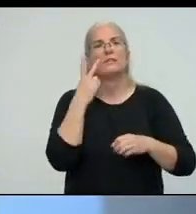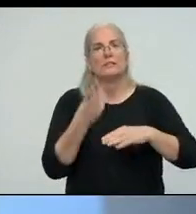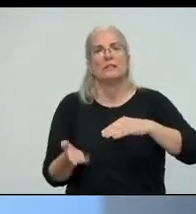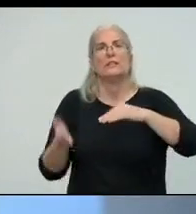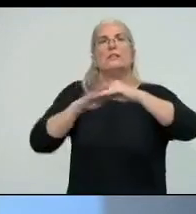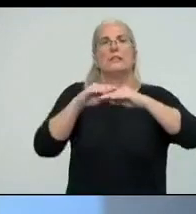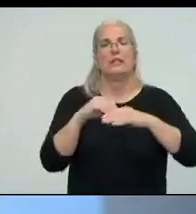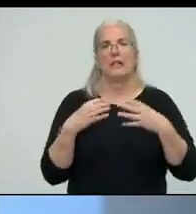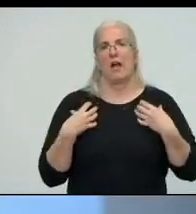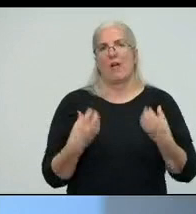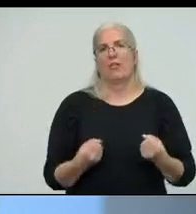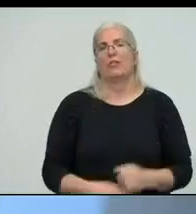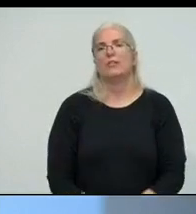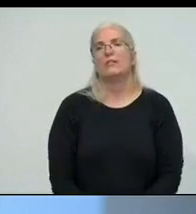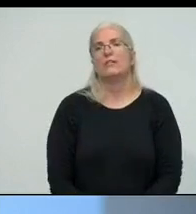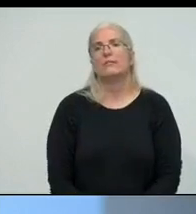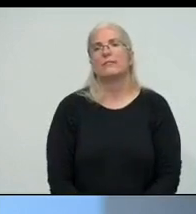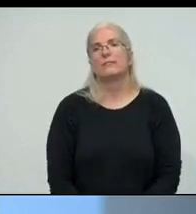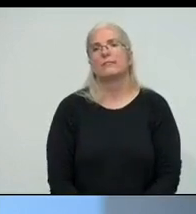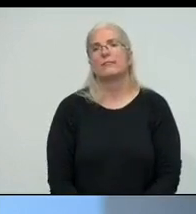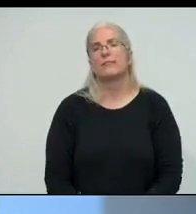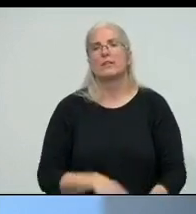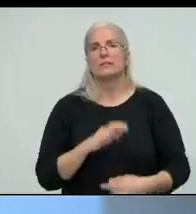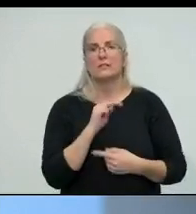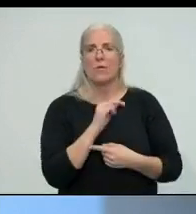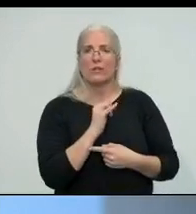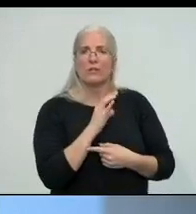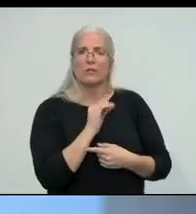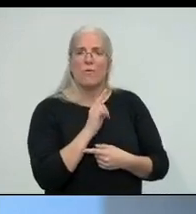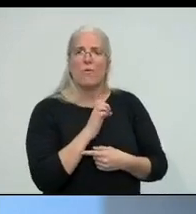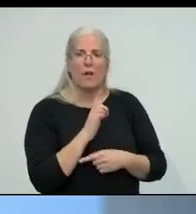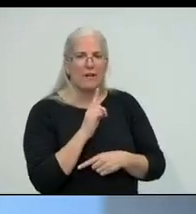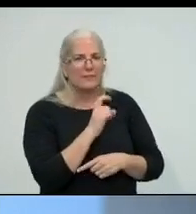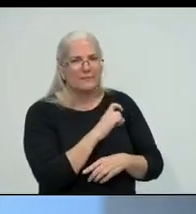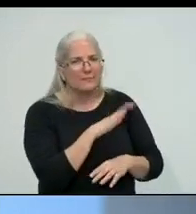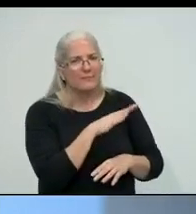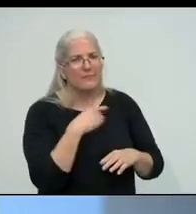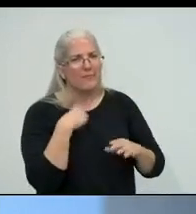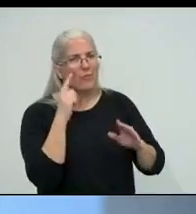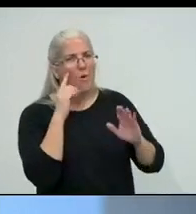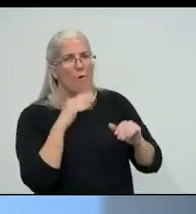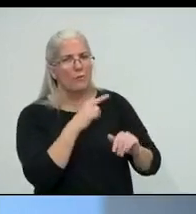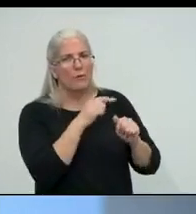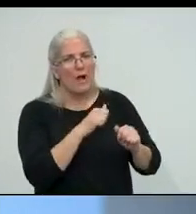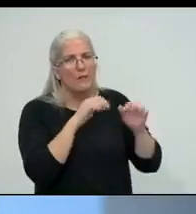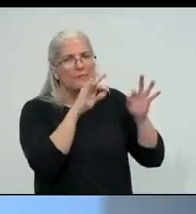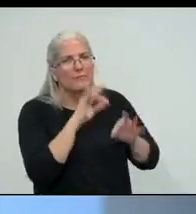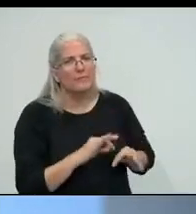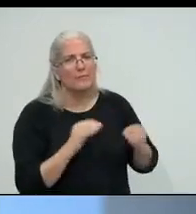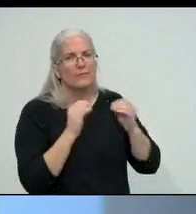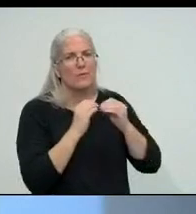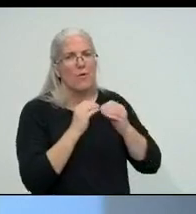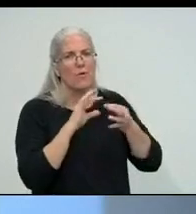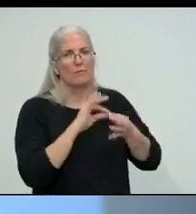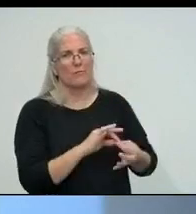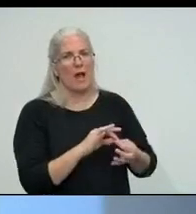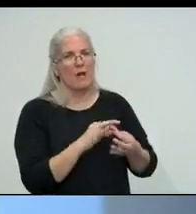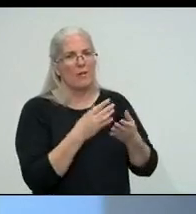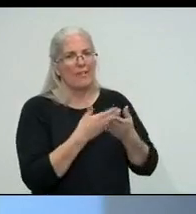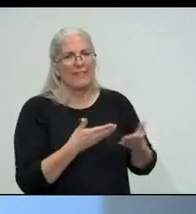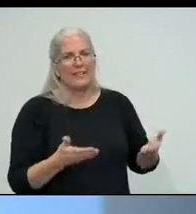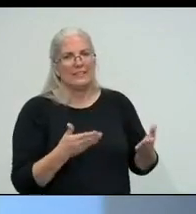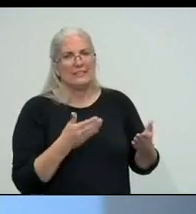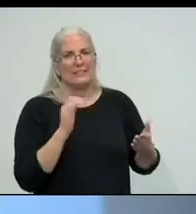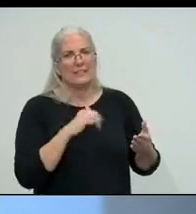So Evelyn, I was hoping you could also talk about what considerations of social determinants of health do we